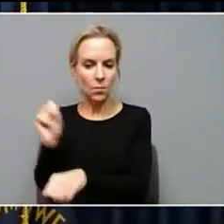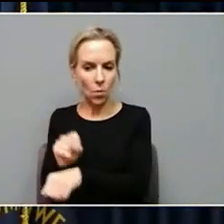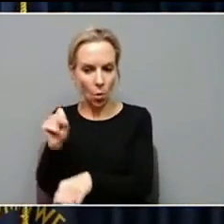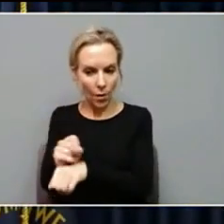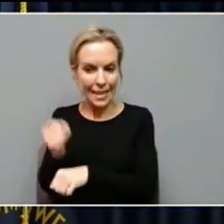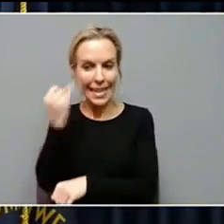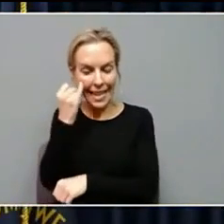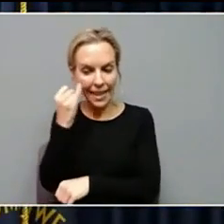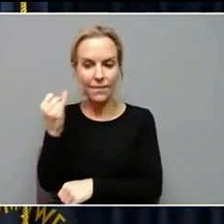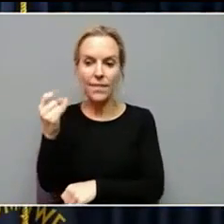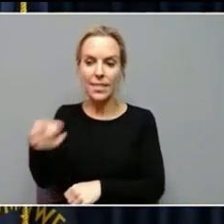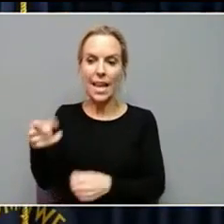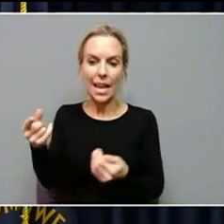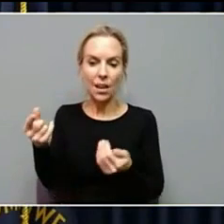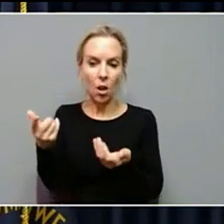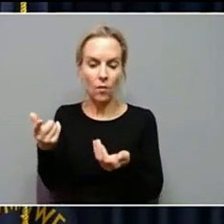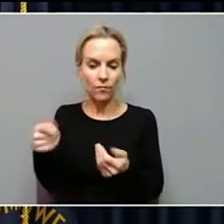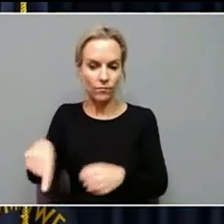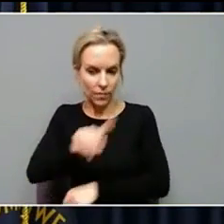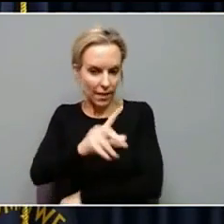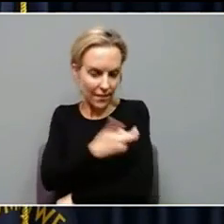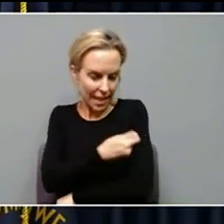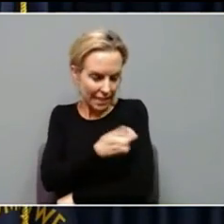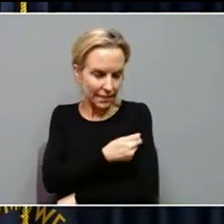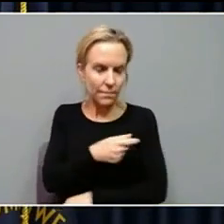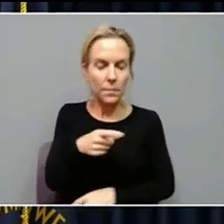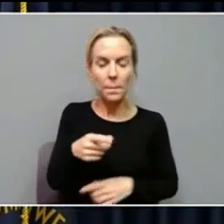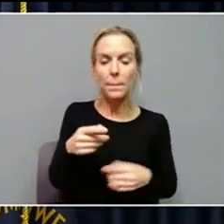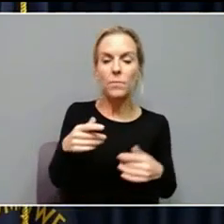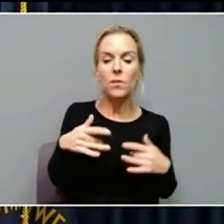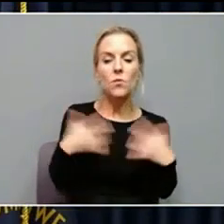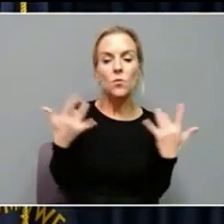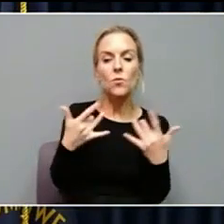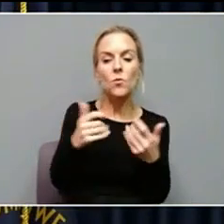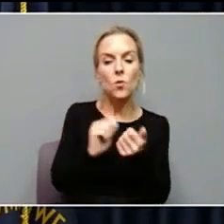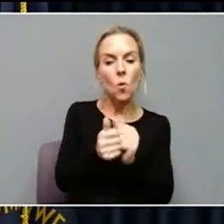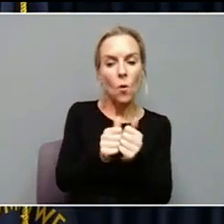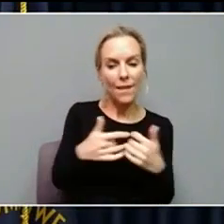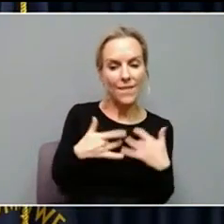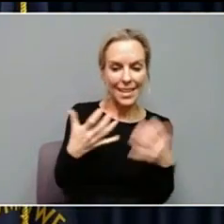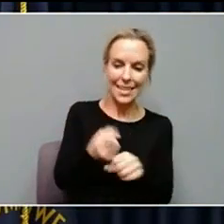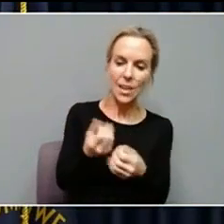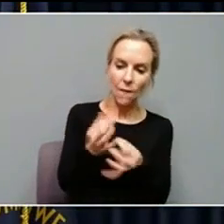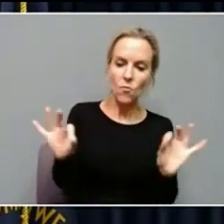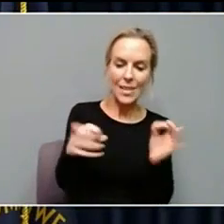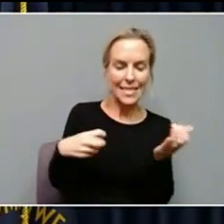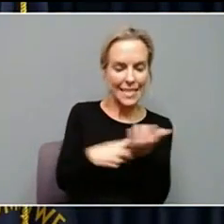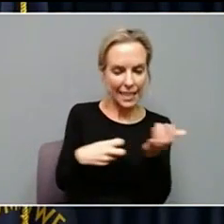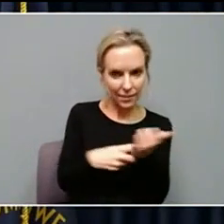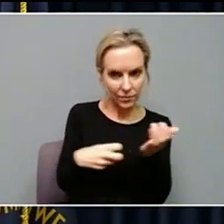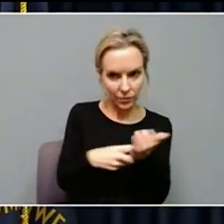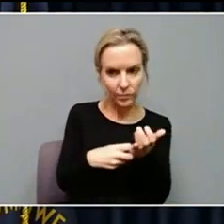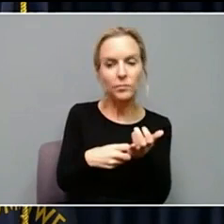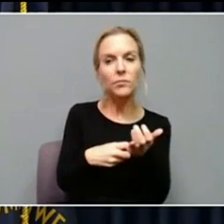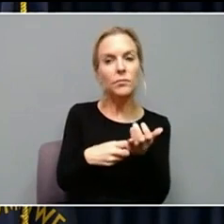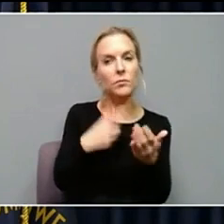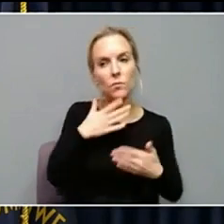get vaccinated. We did sporting events where you get a free ticket. We